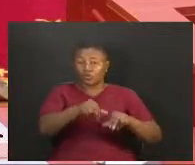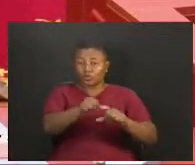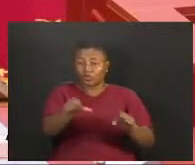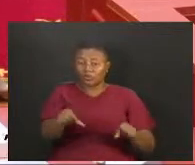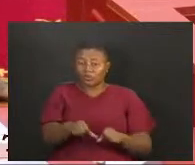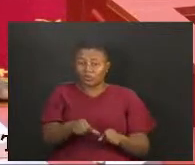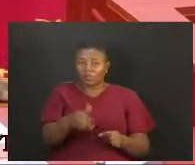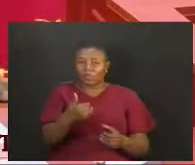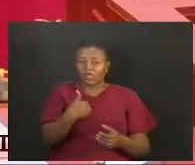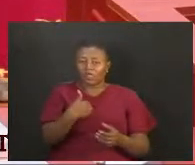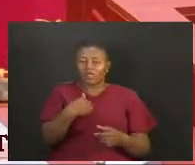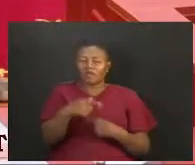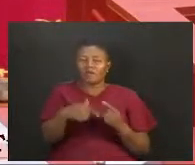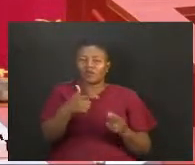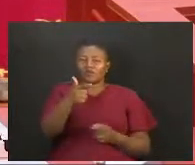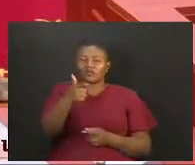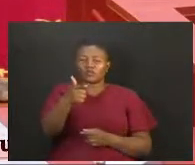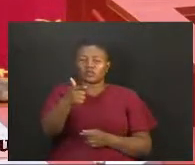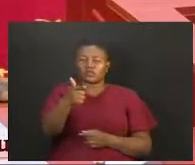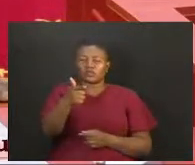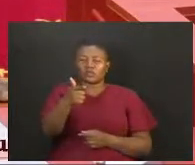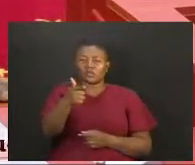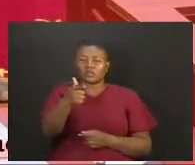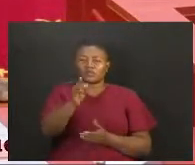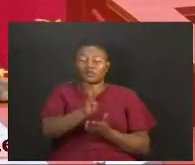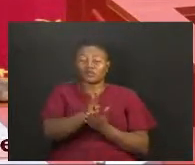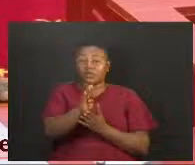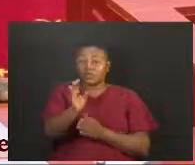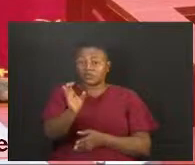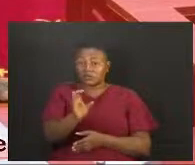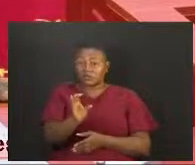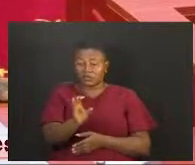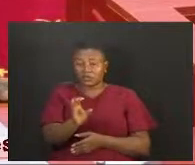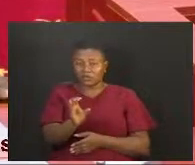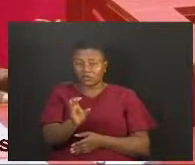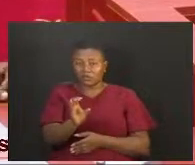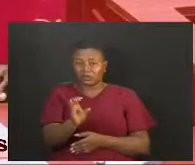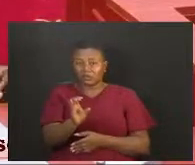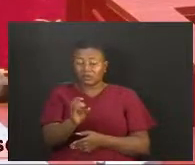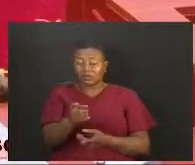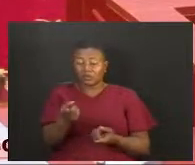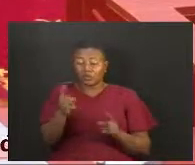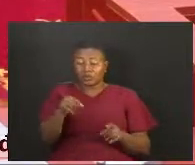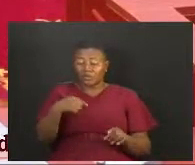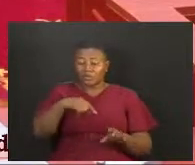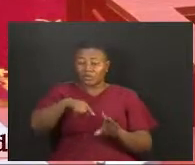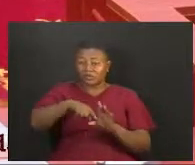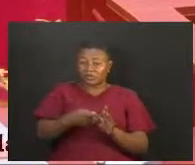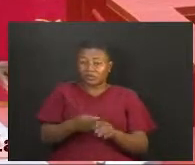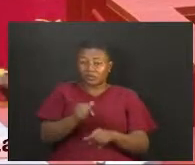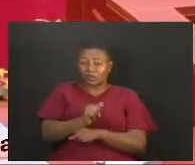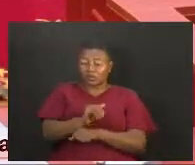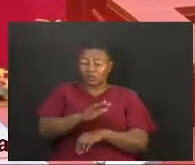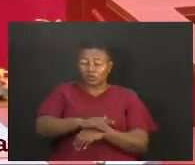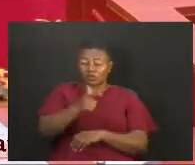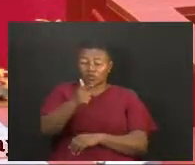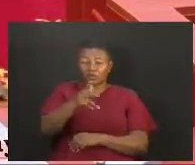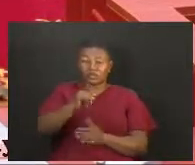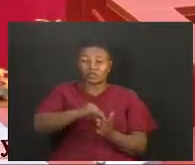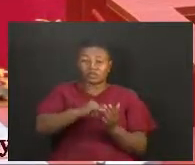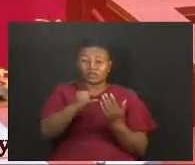arrest of 21 billion Ghana cedis. The Speaker, when I assumed office on the 23rd of